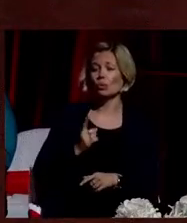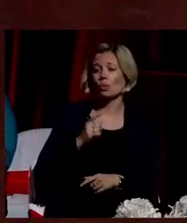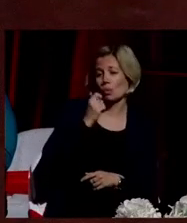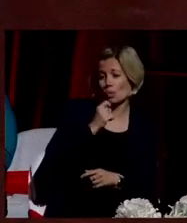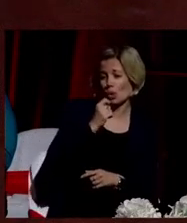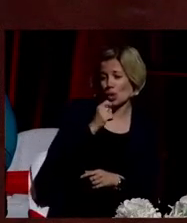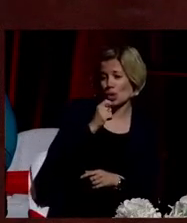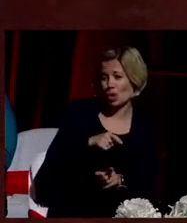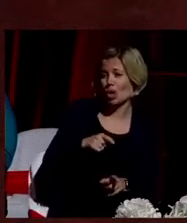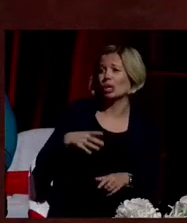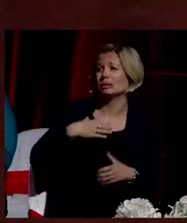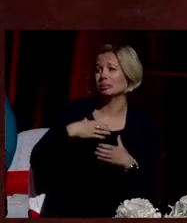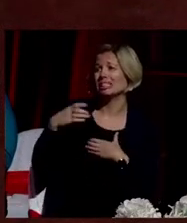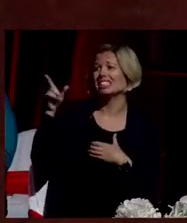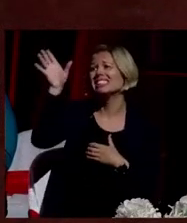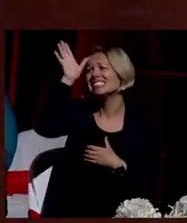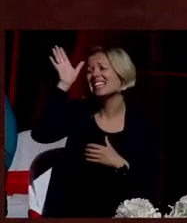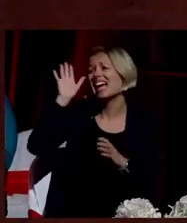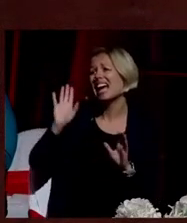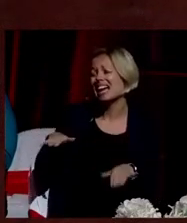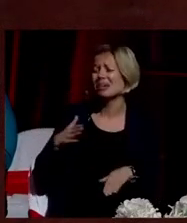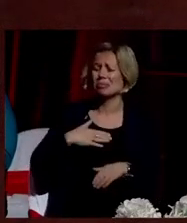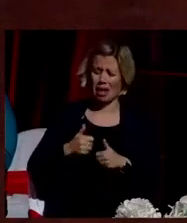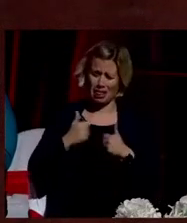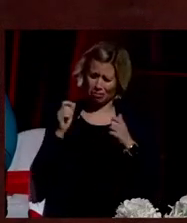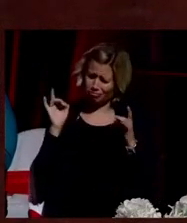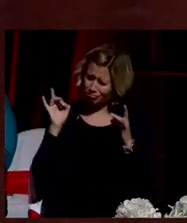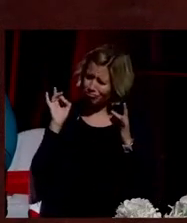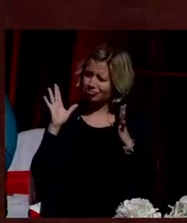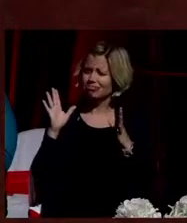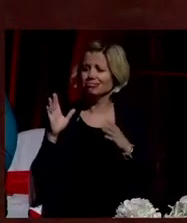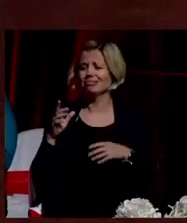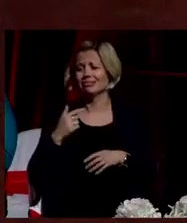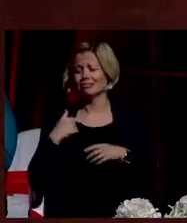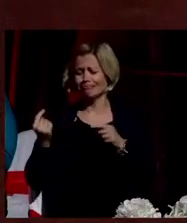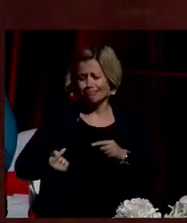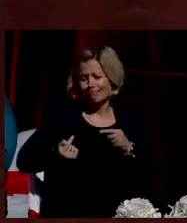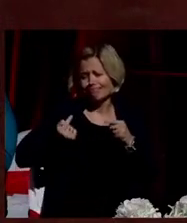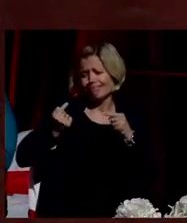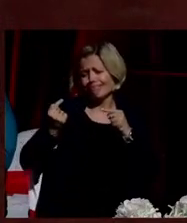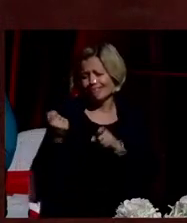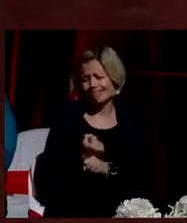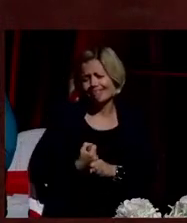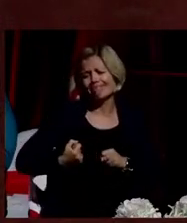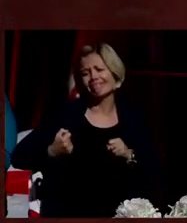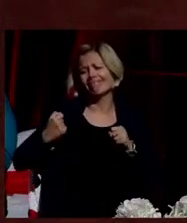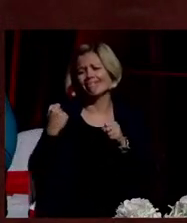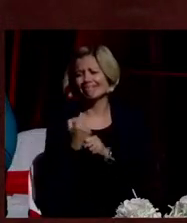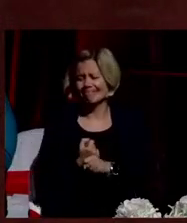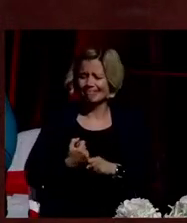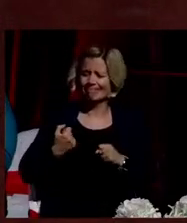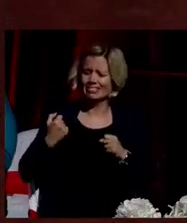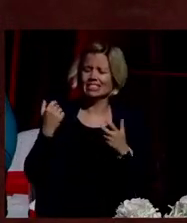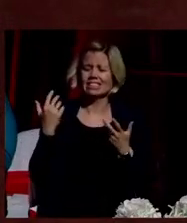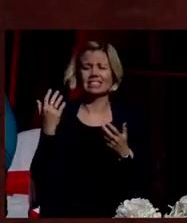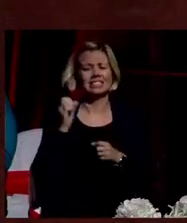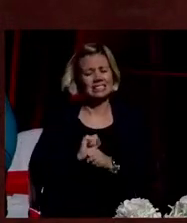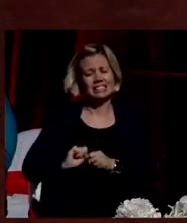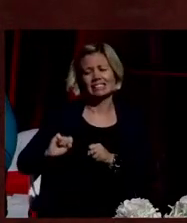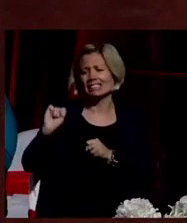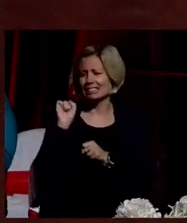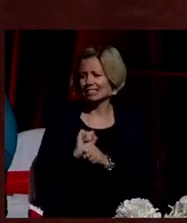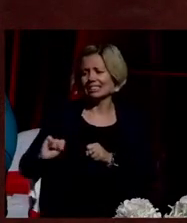that she didn't know how she was going to make it. She was tired of fighting and struggling all the time and tired of working